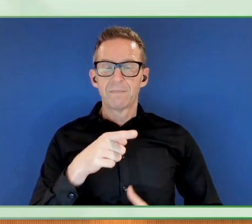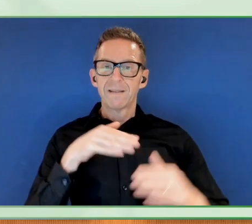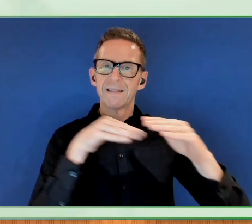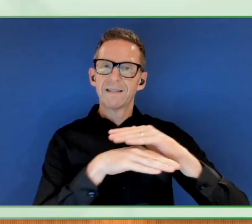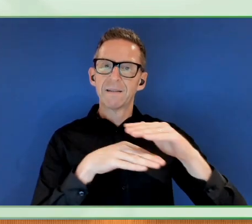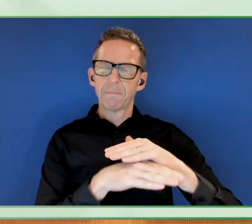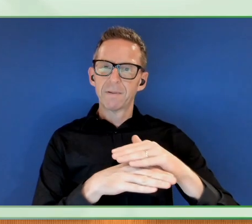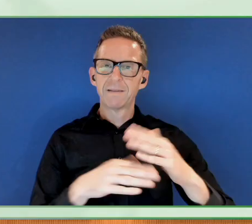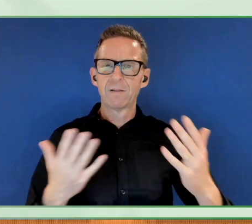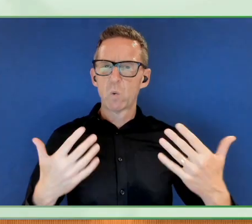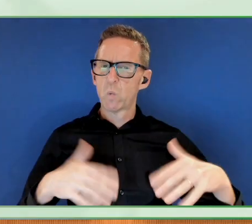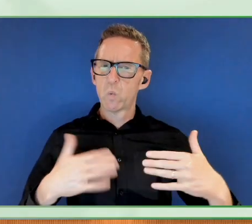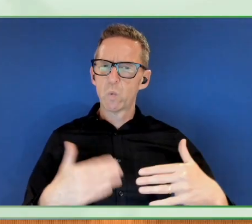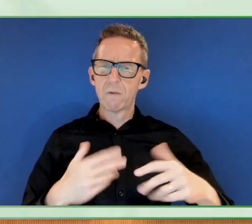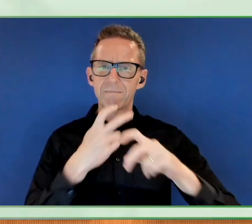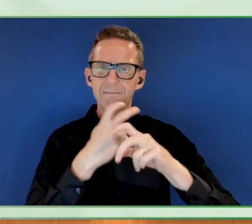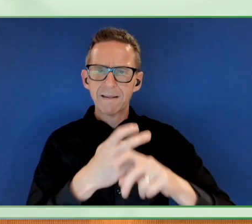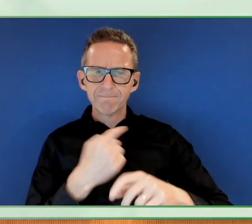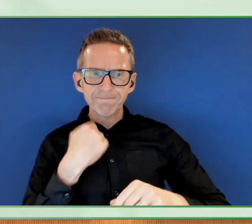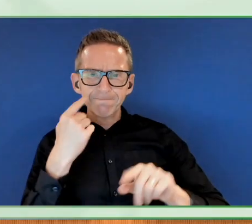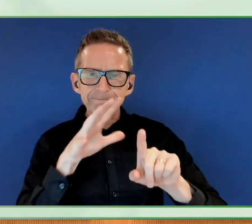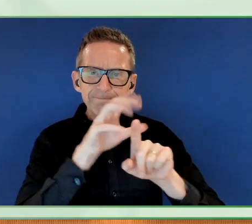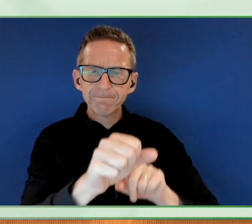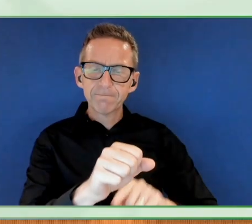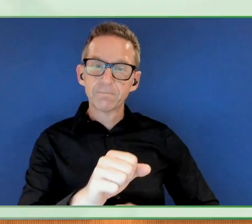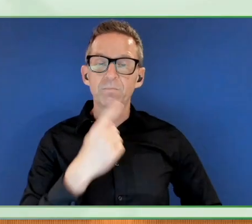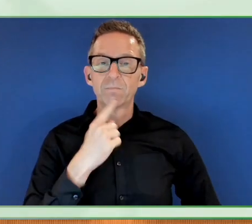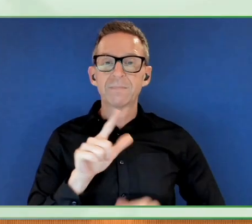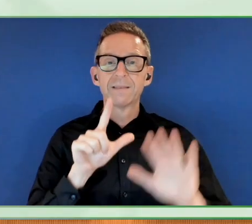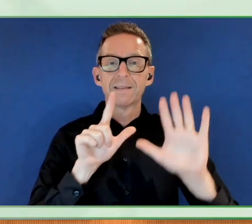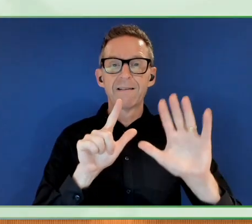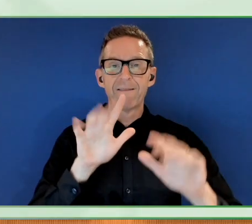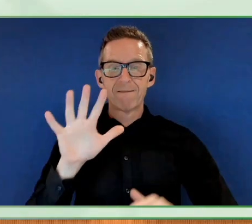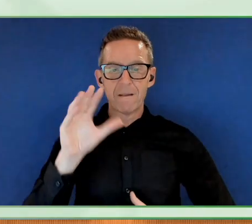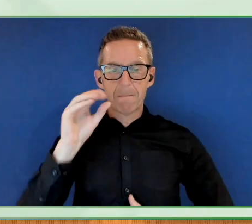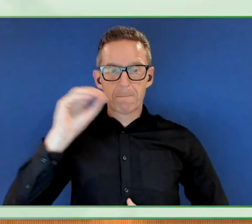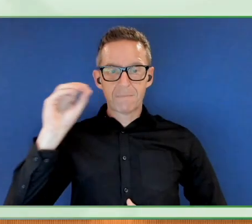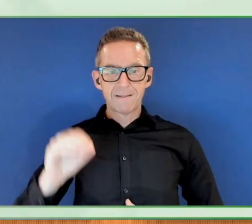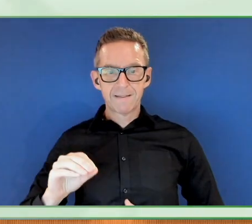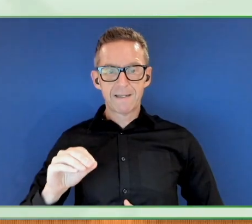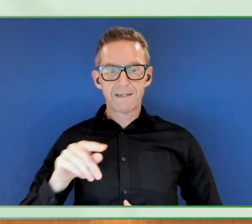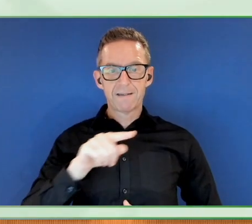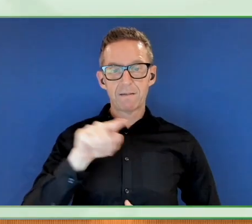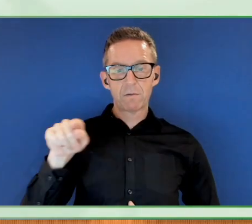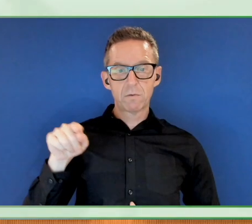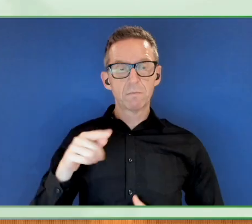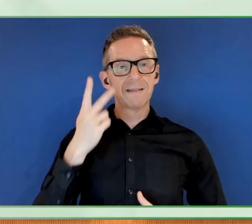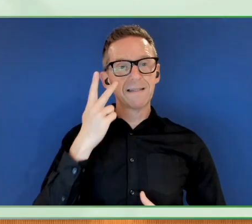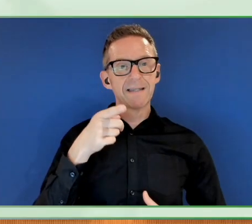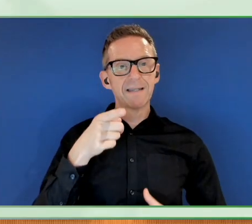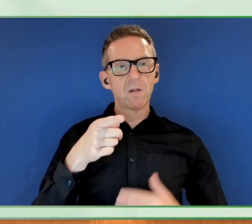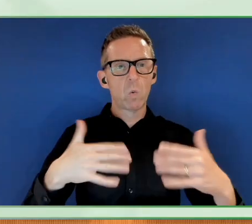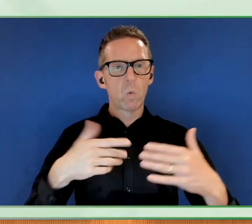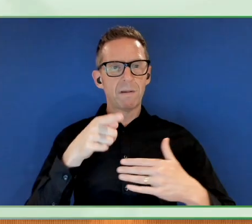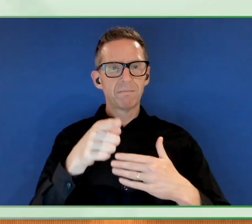identify. About 75% of the WCAG criteria are technical based, you can see it. The second one